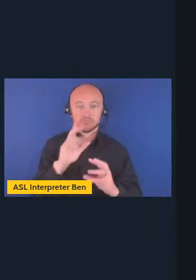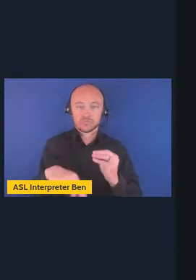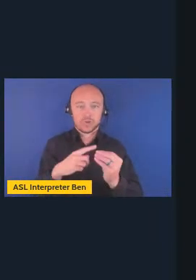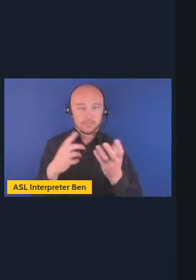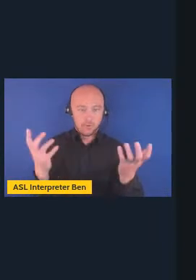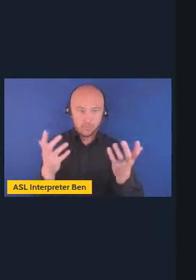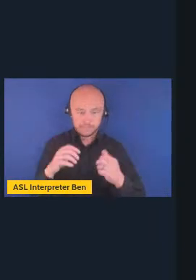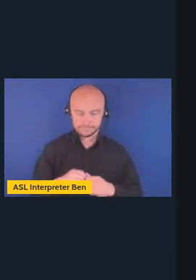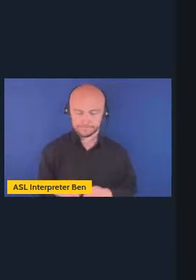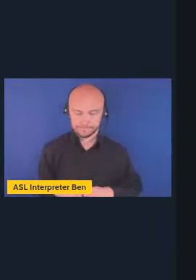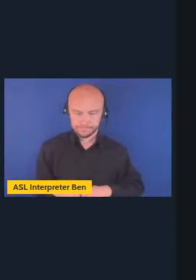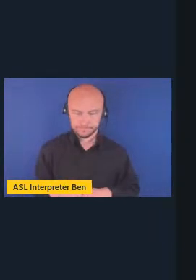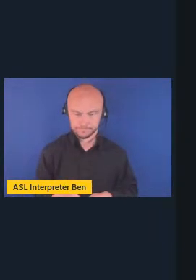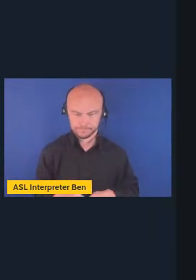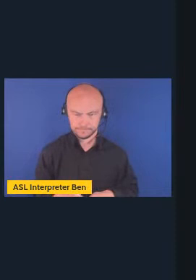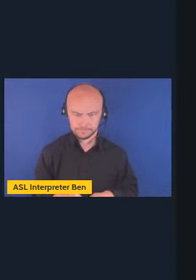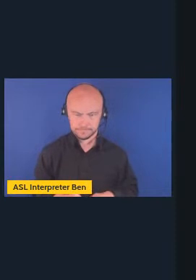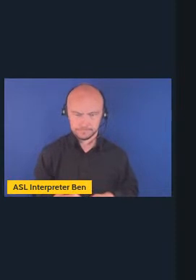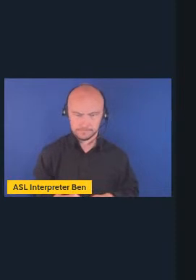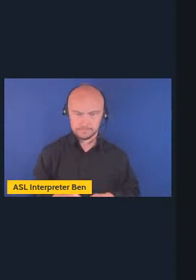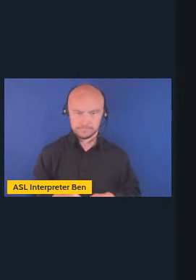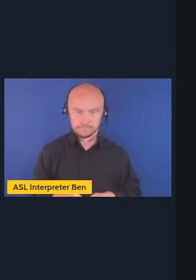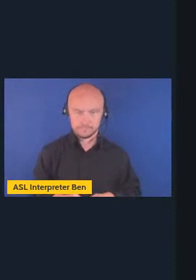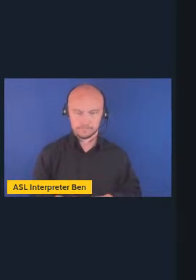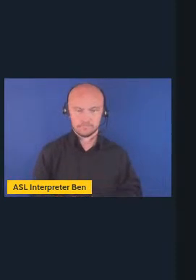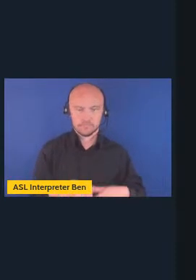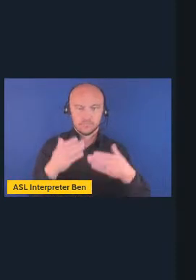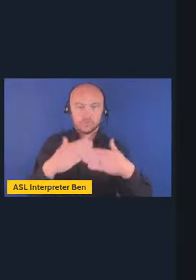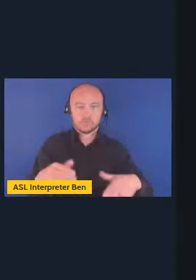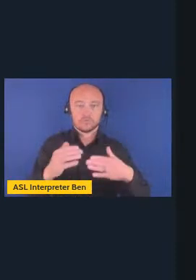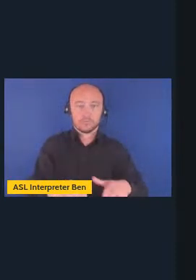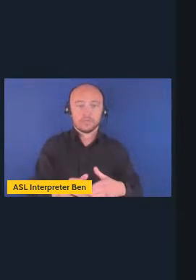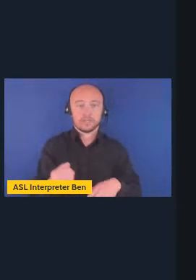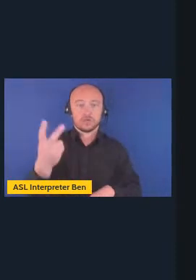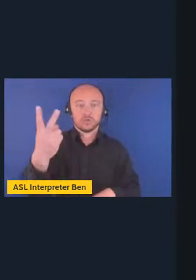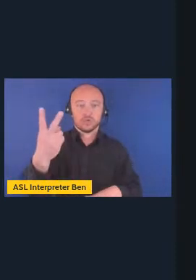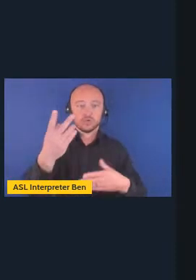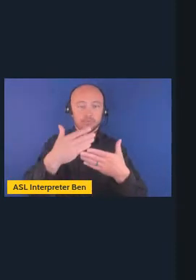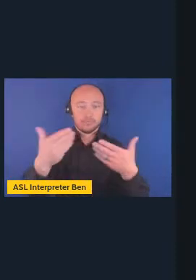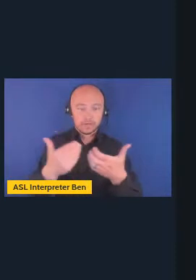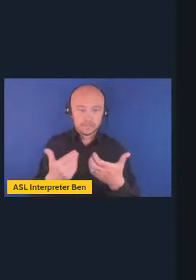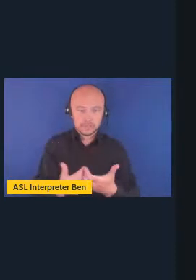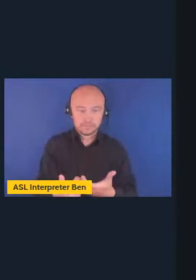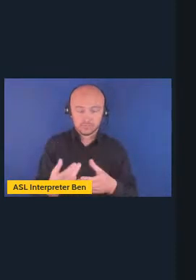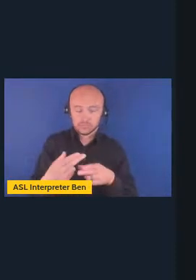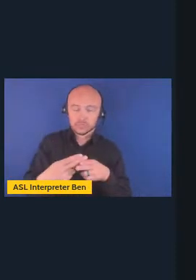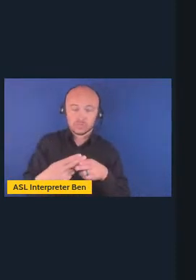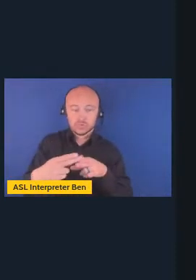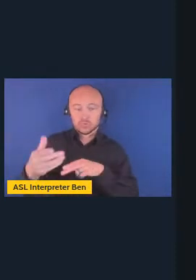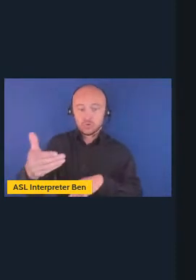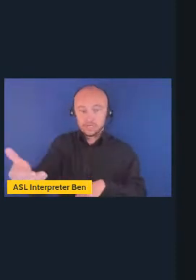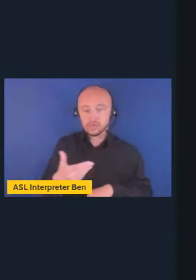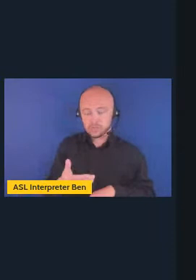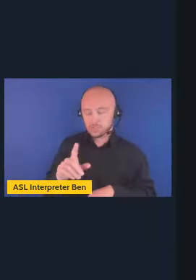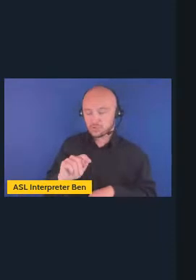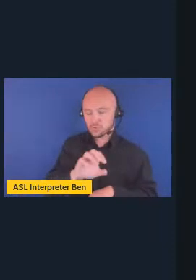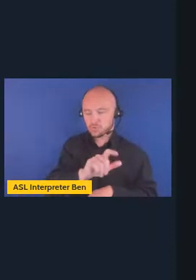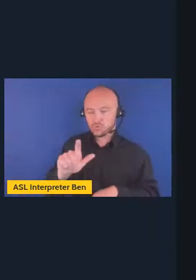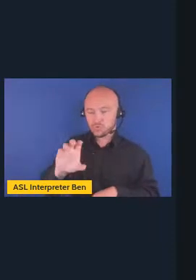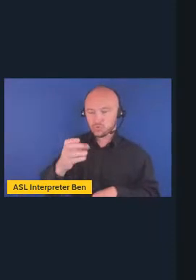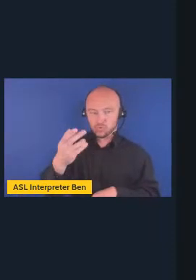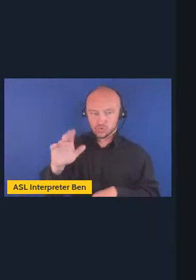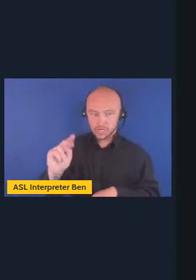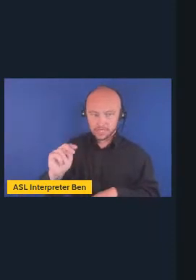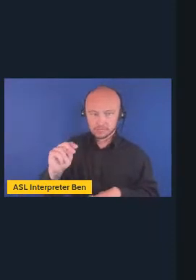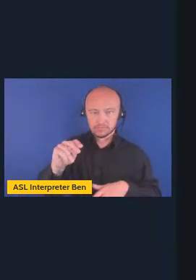The session is going to be split up to two parts. A short introduction to Wingline toolchain, where we're just going to lay